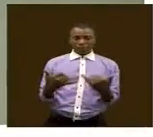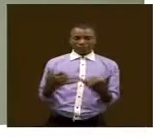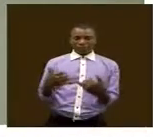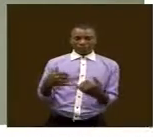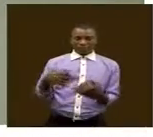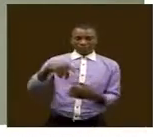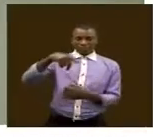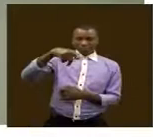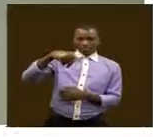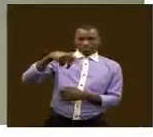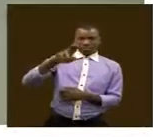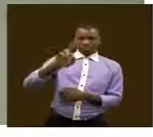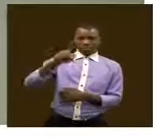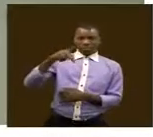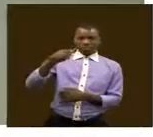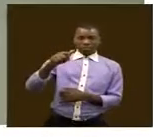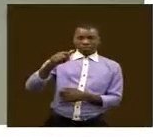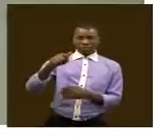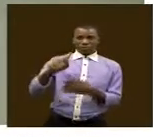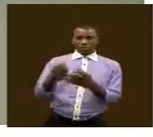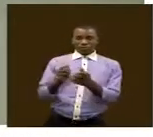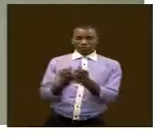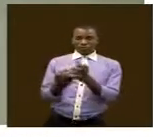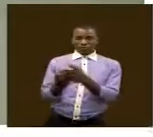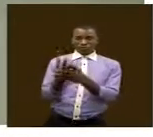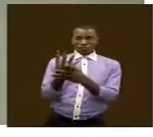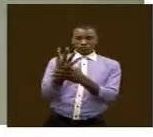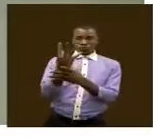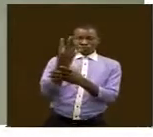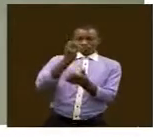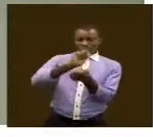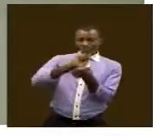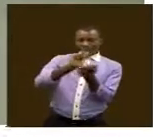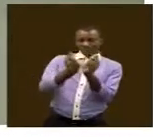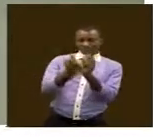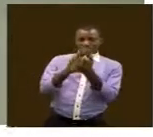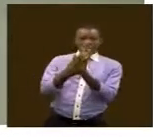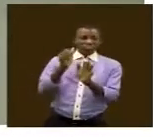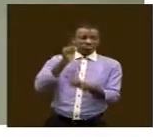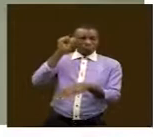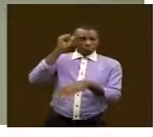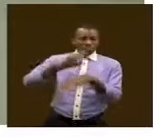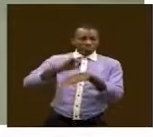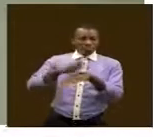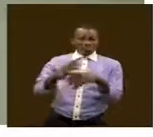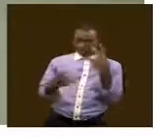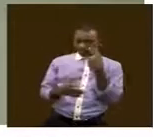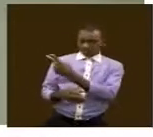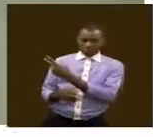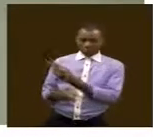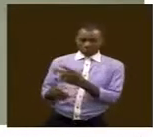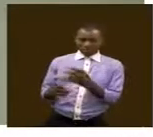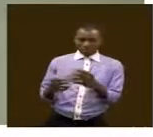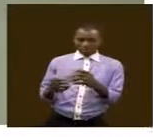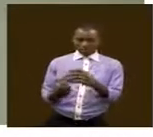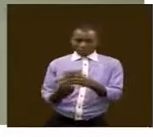the adult mosquito is ready to emerge from the pupae stage. The adult mosquito slowly and carefully works its way